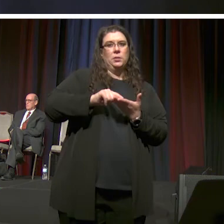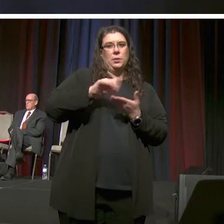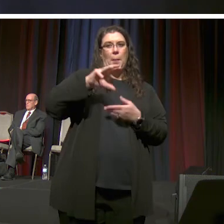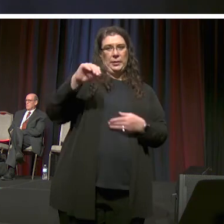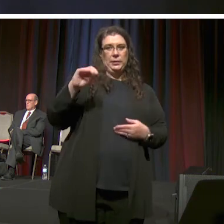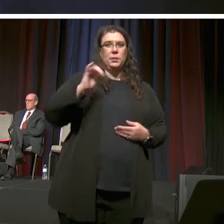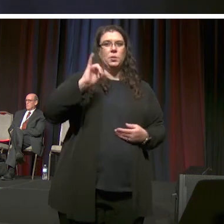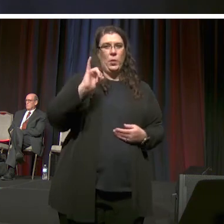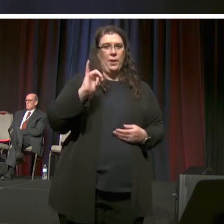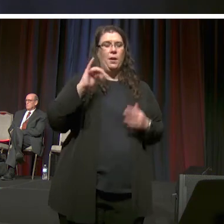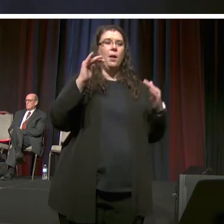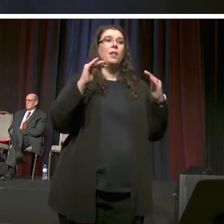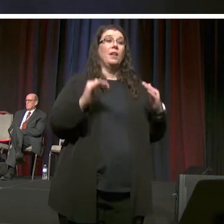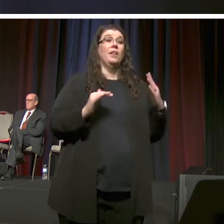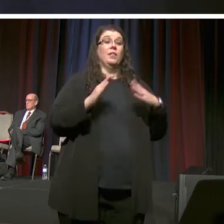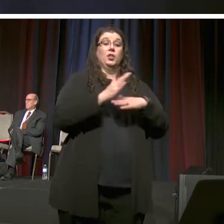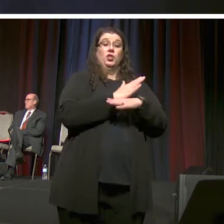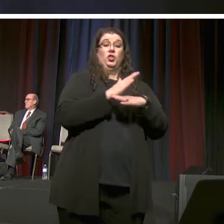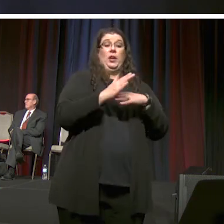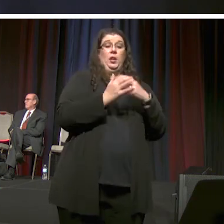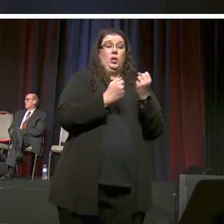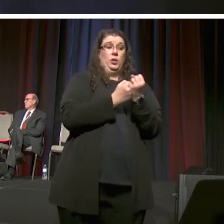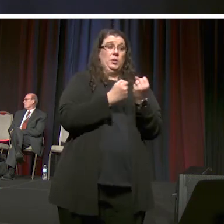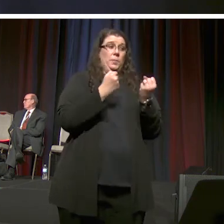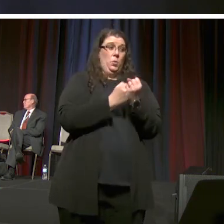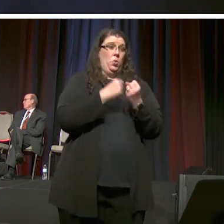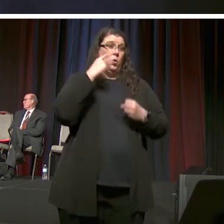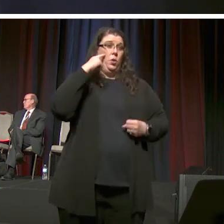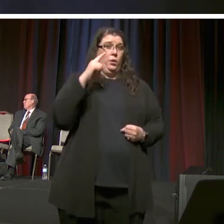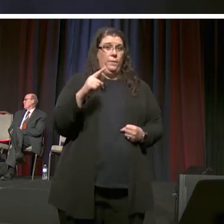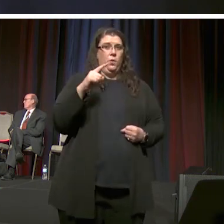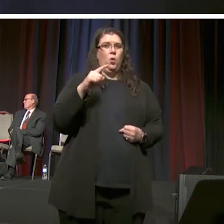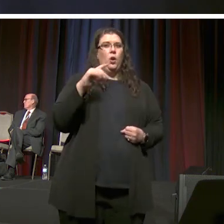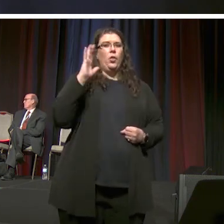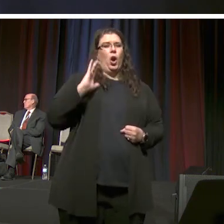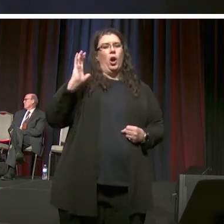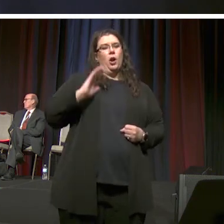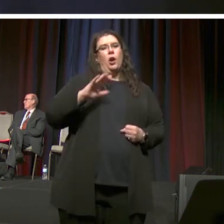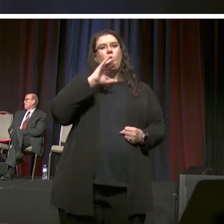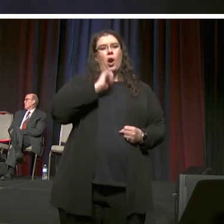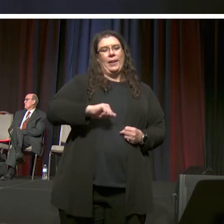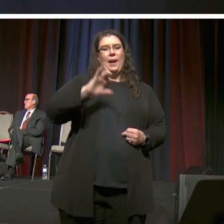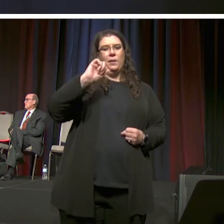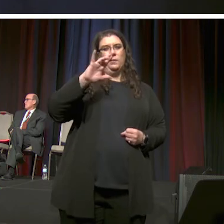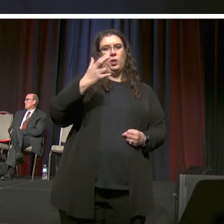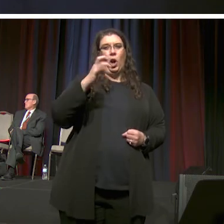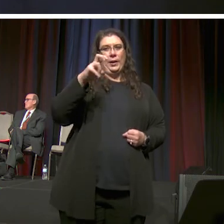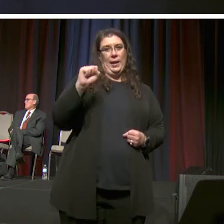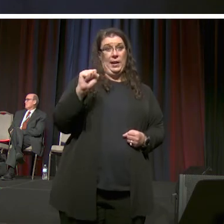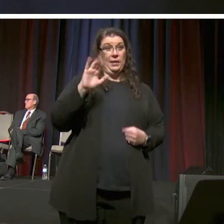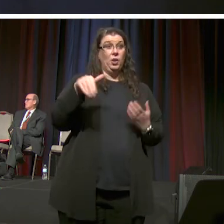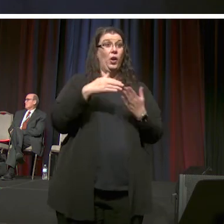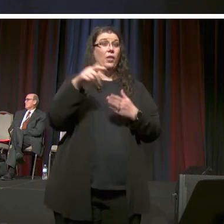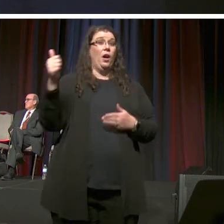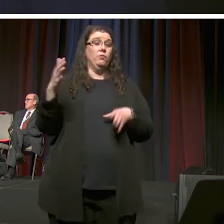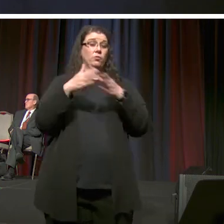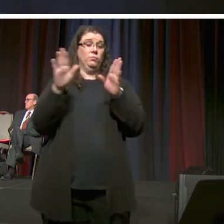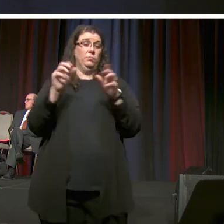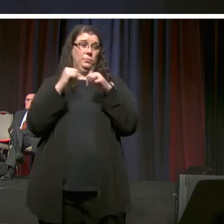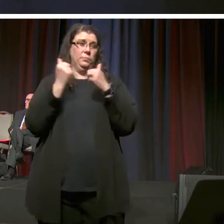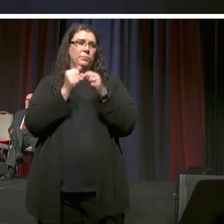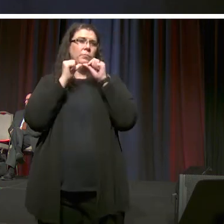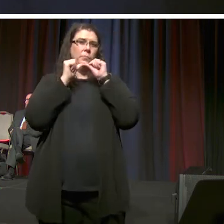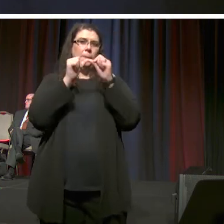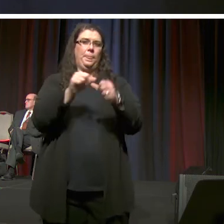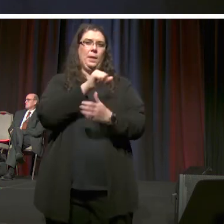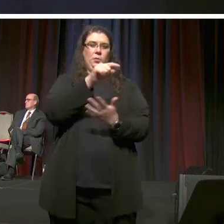well, and then shared support for the archives. All other general agencies would continue on